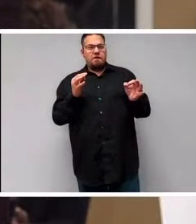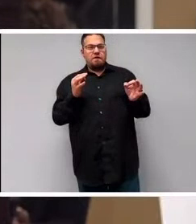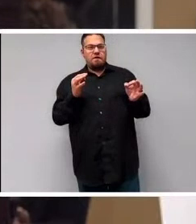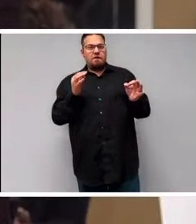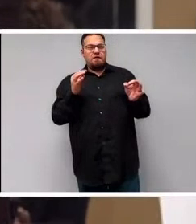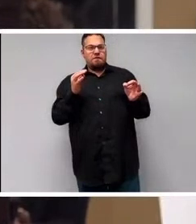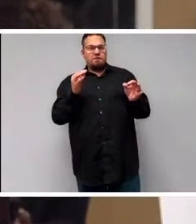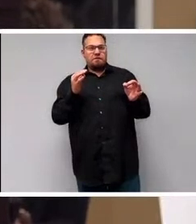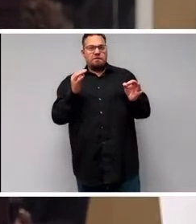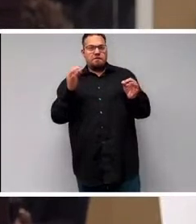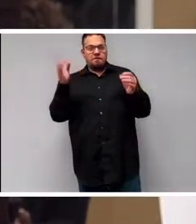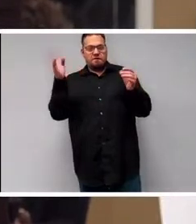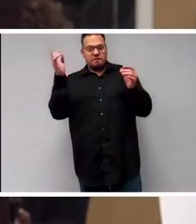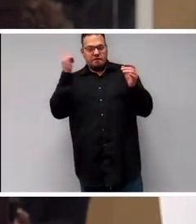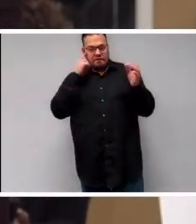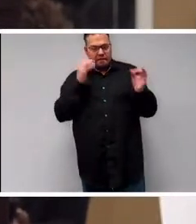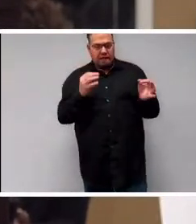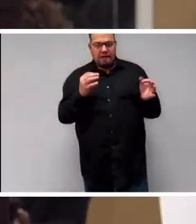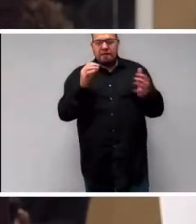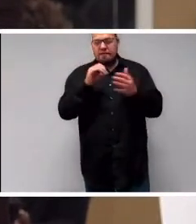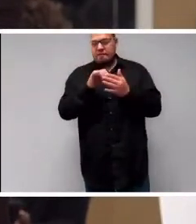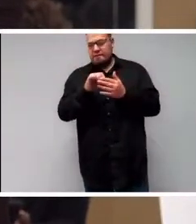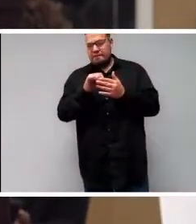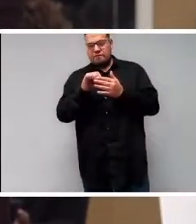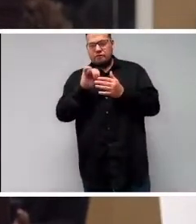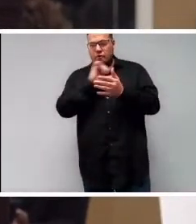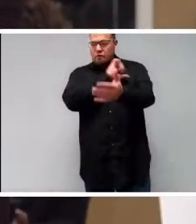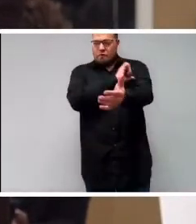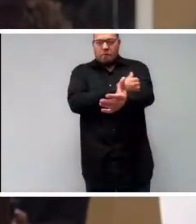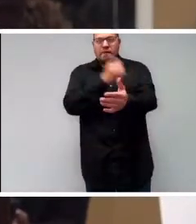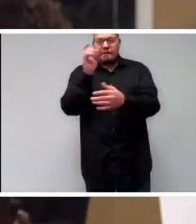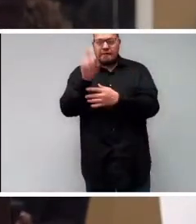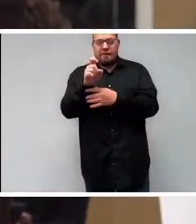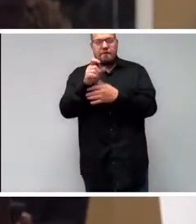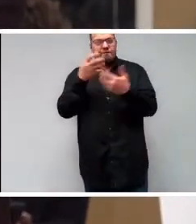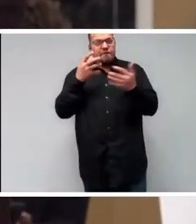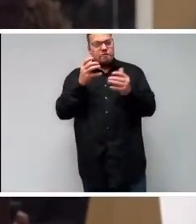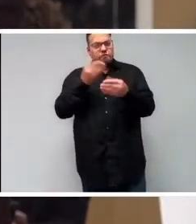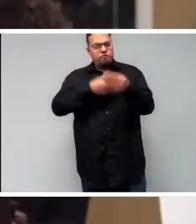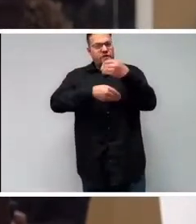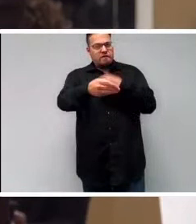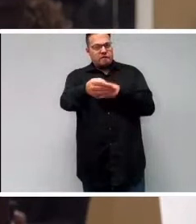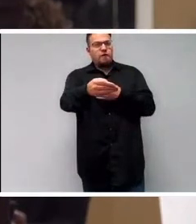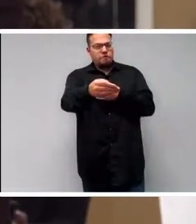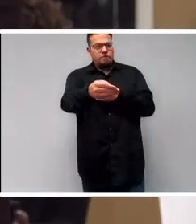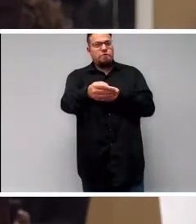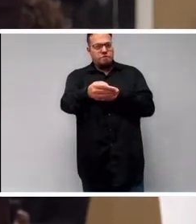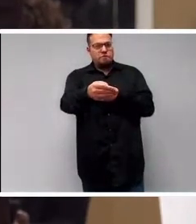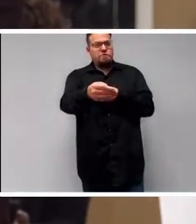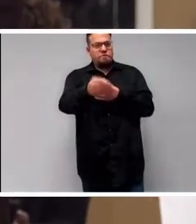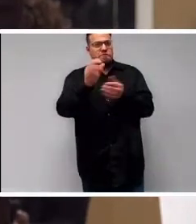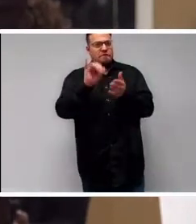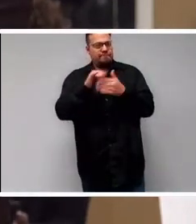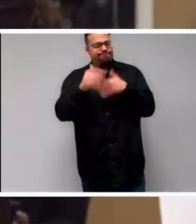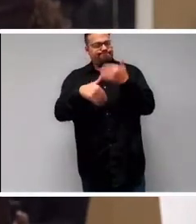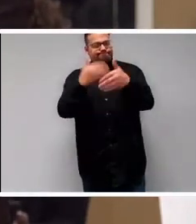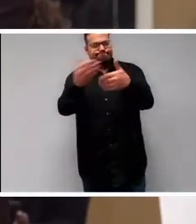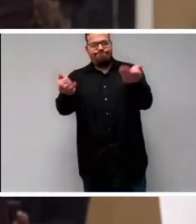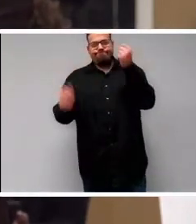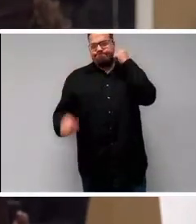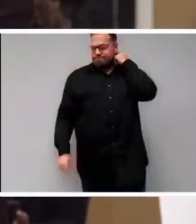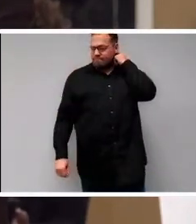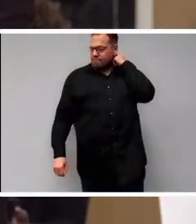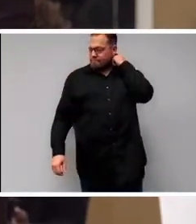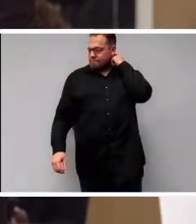delegates all the authority needed to complete the transaction to me. That's how it rolls. So can I